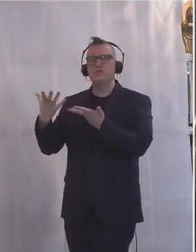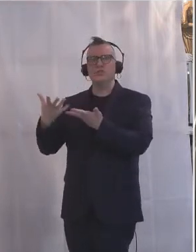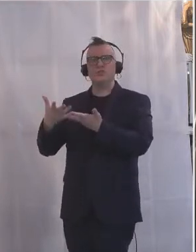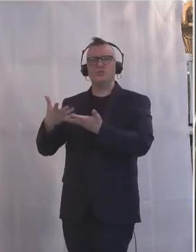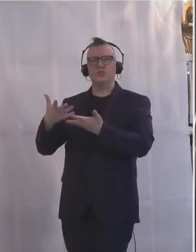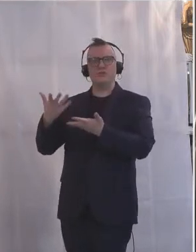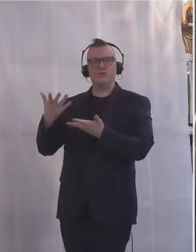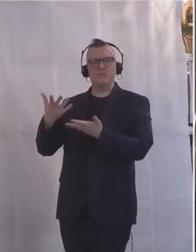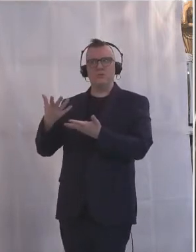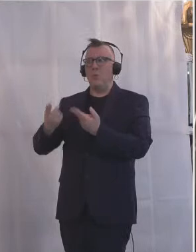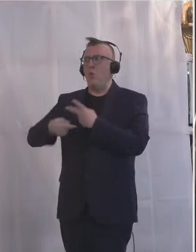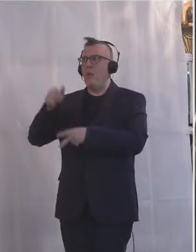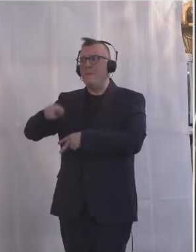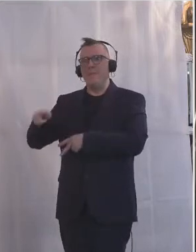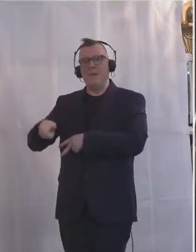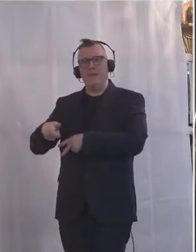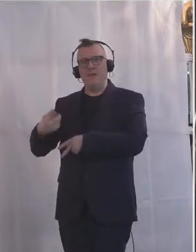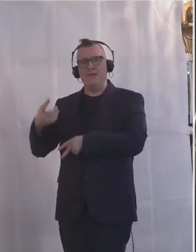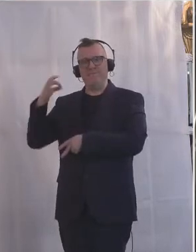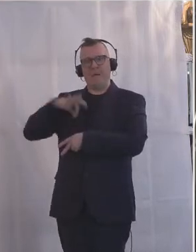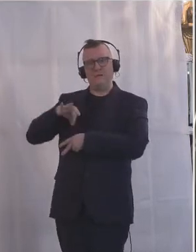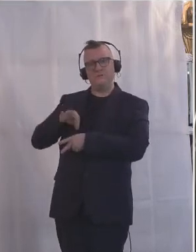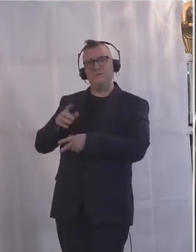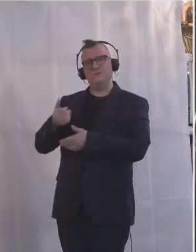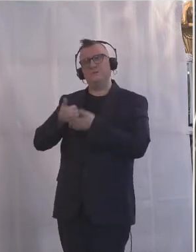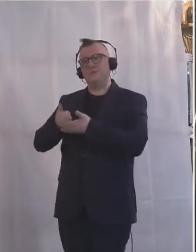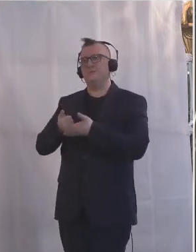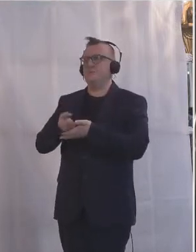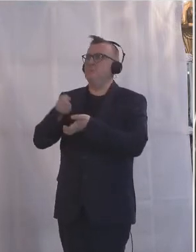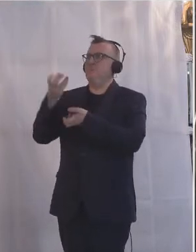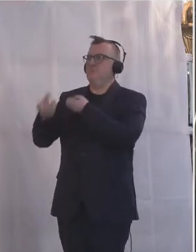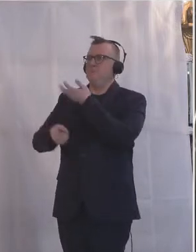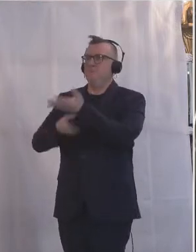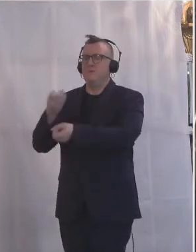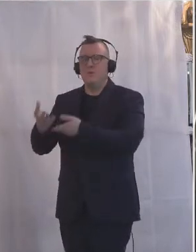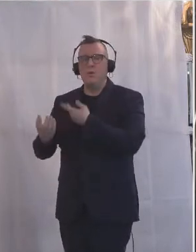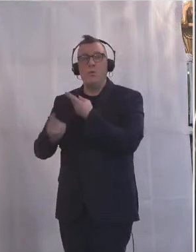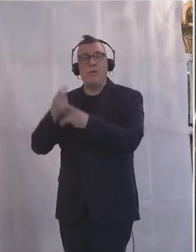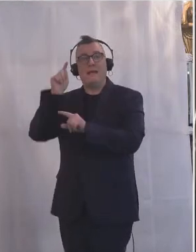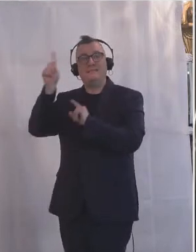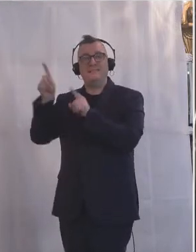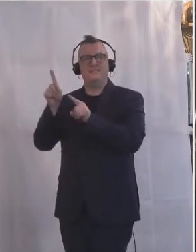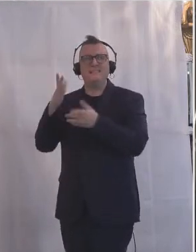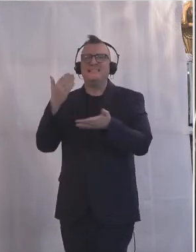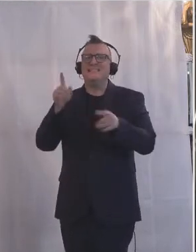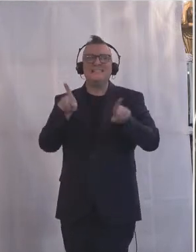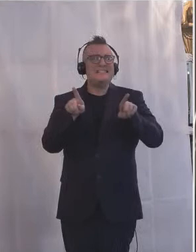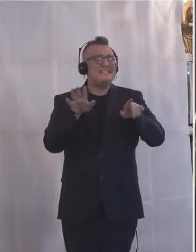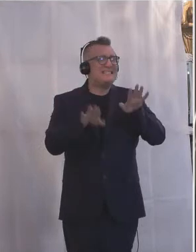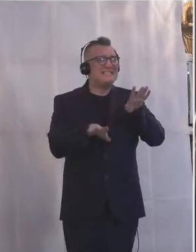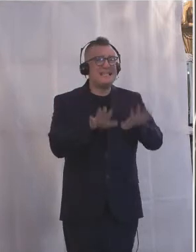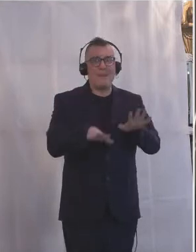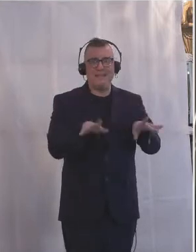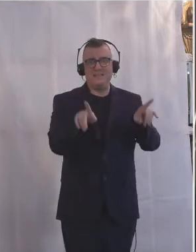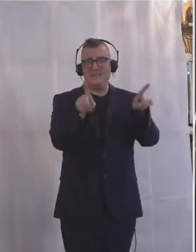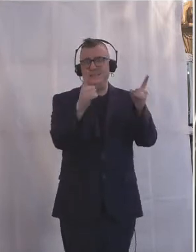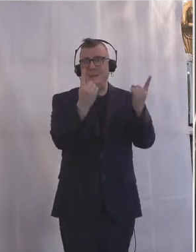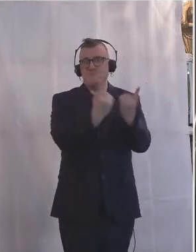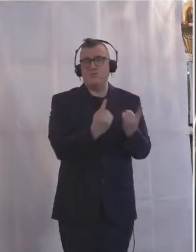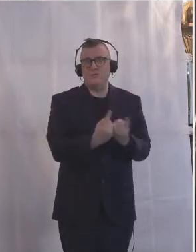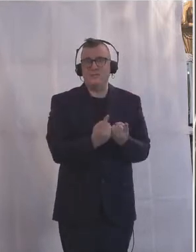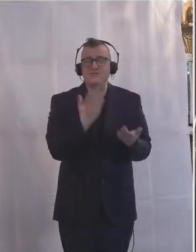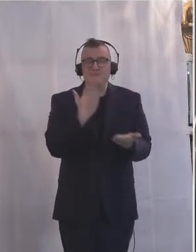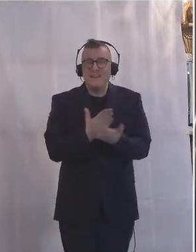people giving them better advice, and people them taking them off here, and people them having other ideas of what they're going to do. And it's really difficult